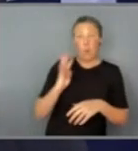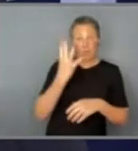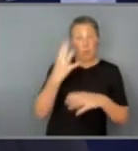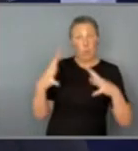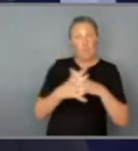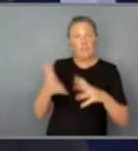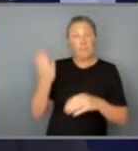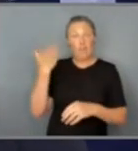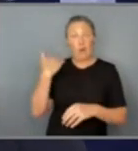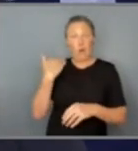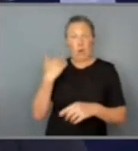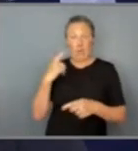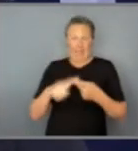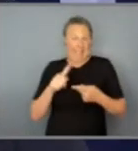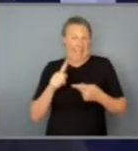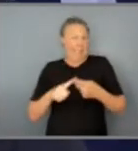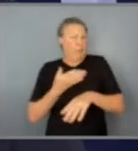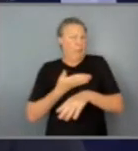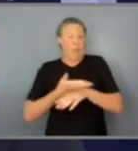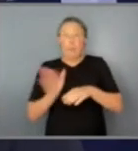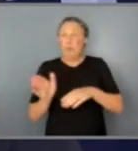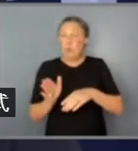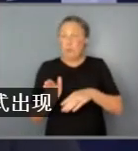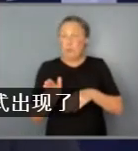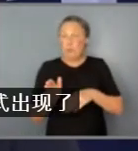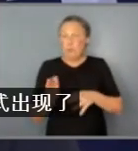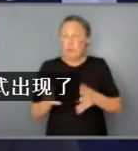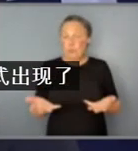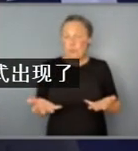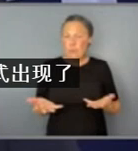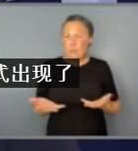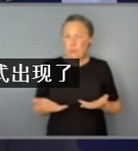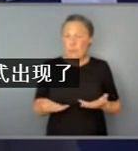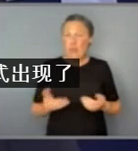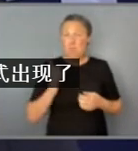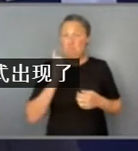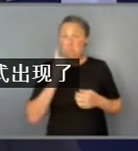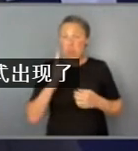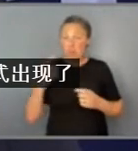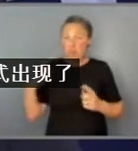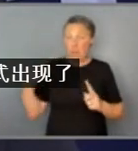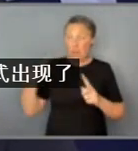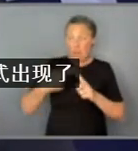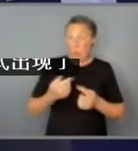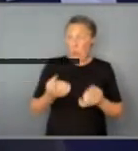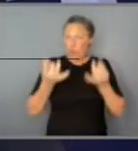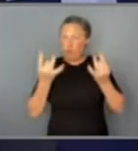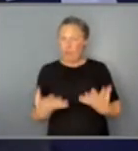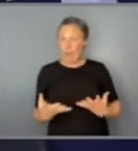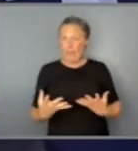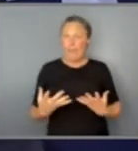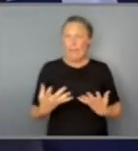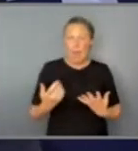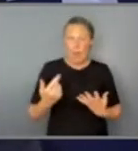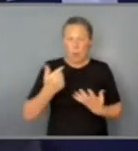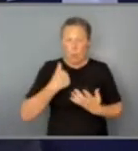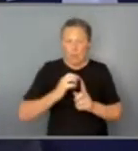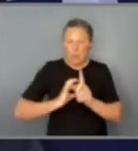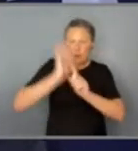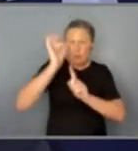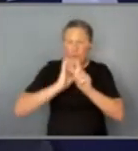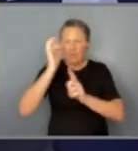early days. But in our response, we have already seen some major improvements in terms of how the country